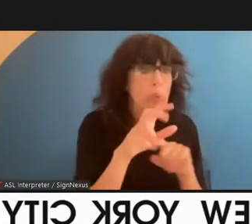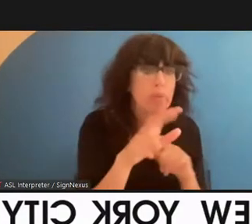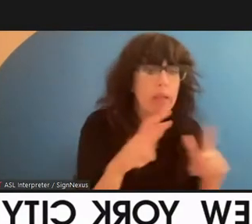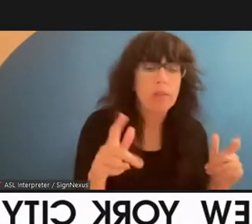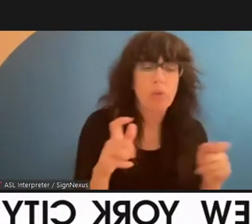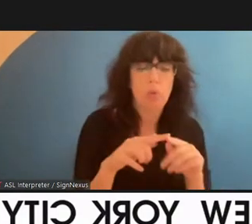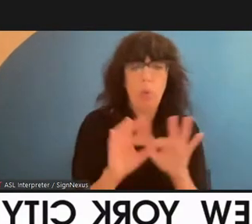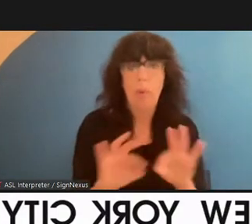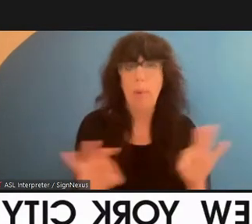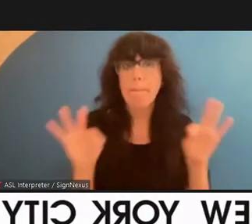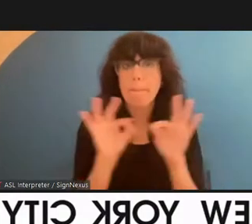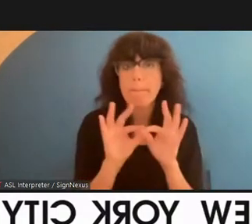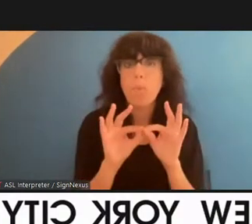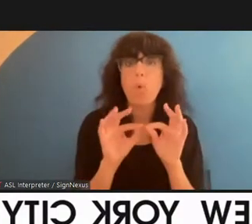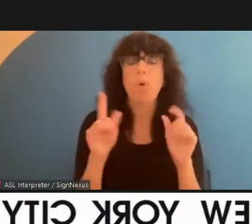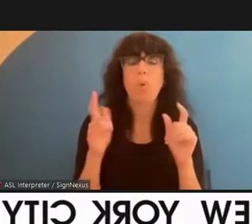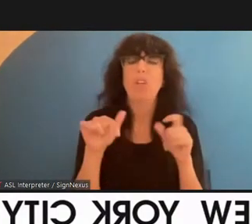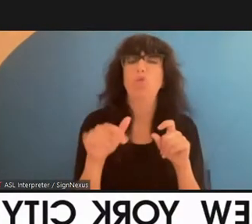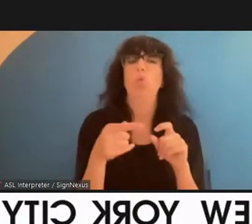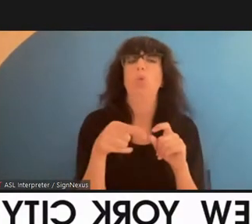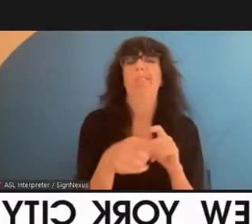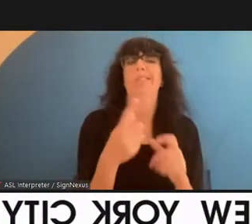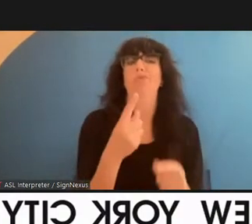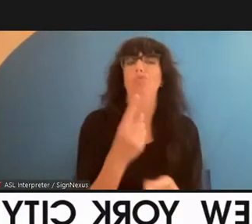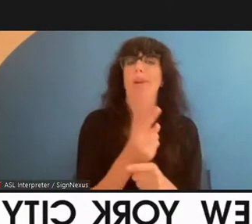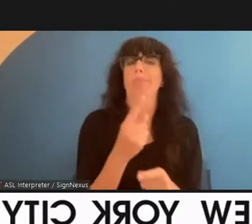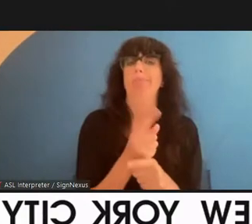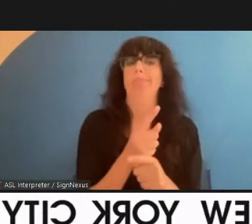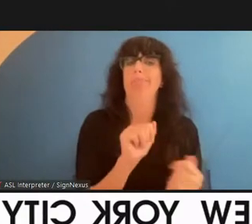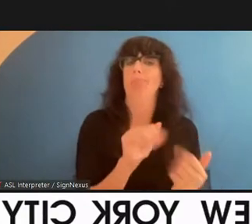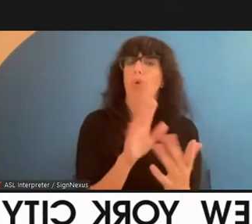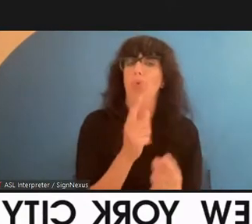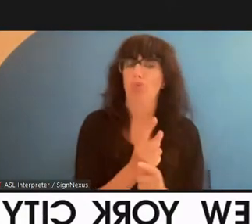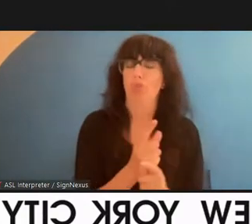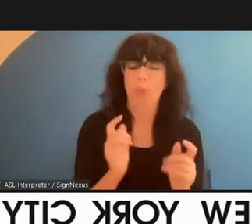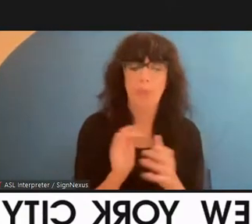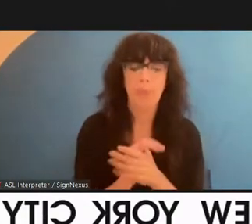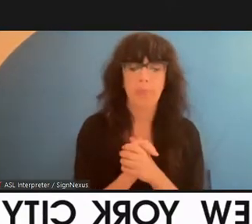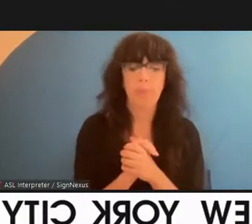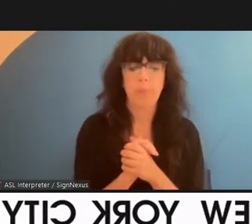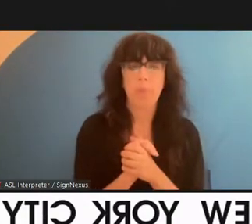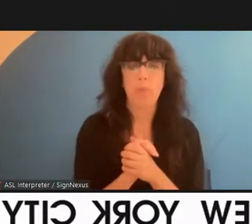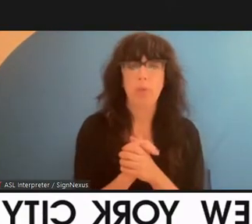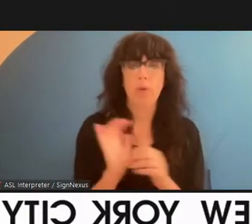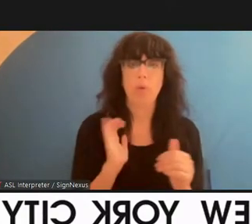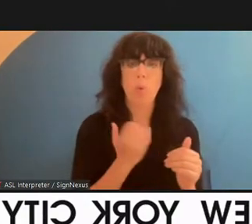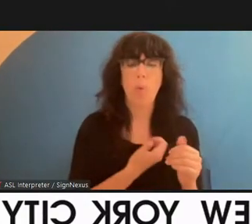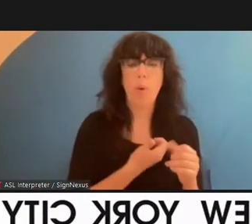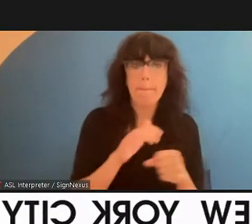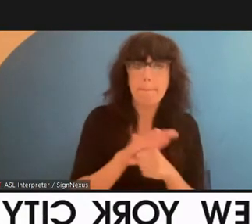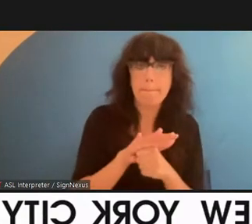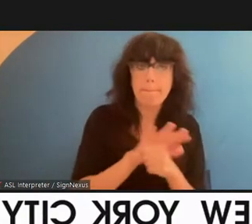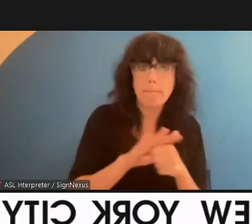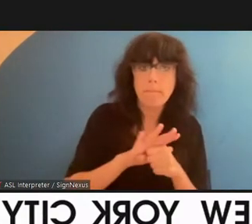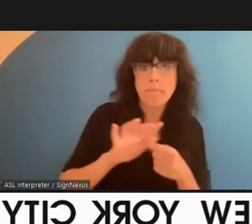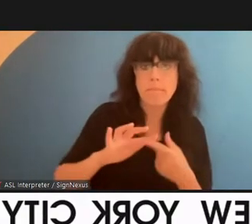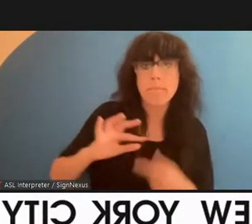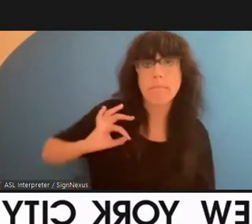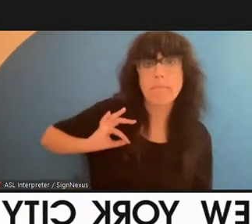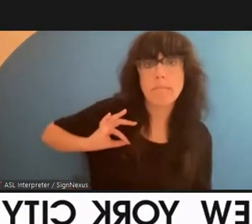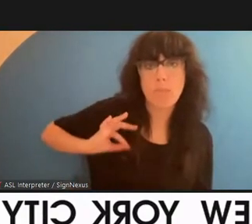do this right so that our region can benefit from new